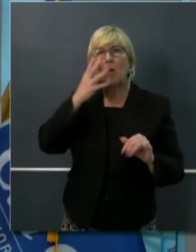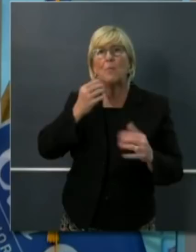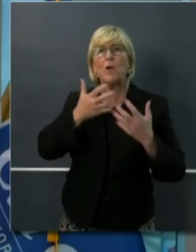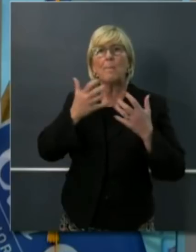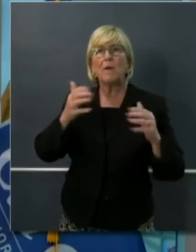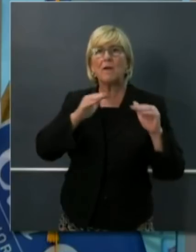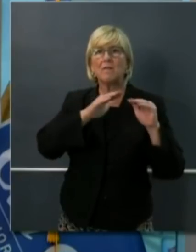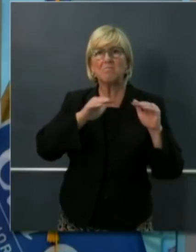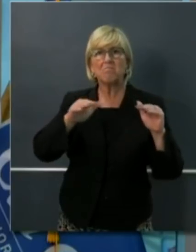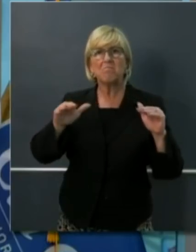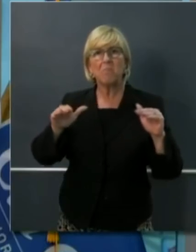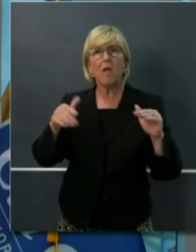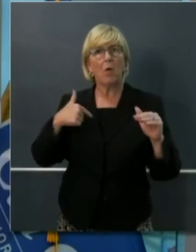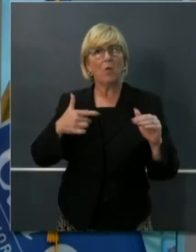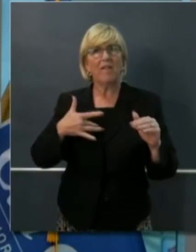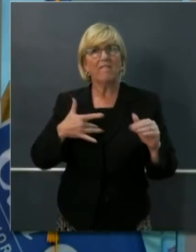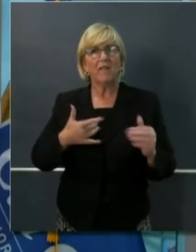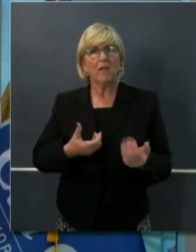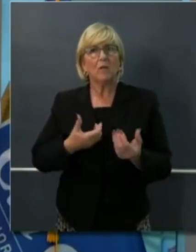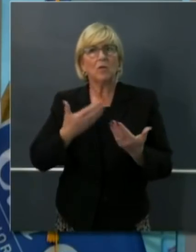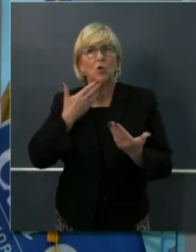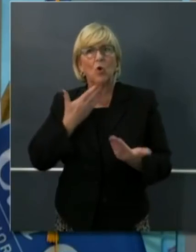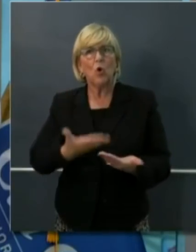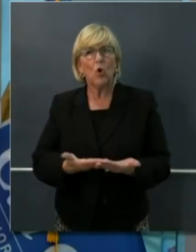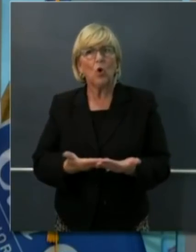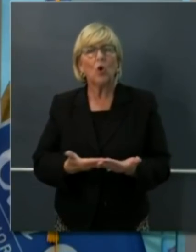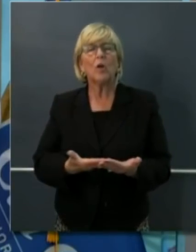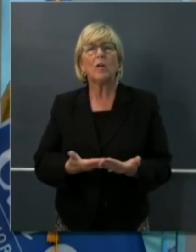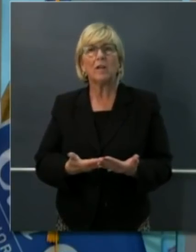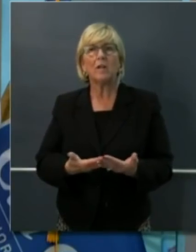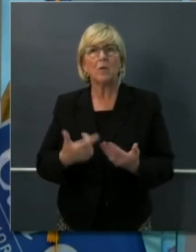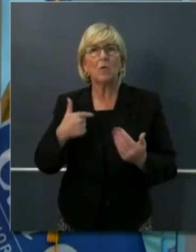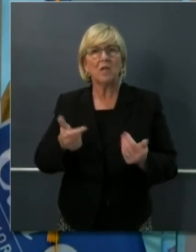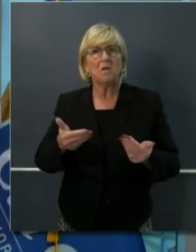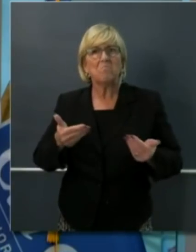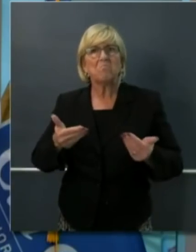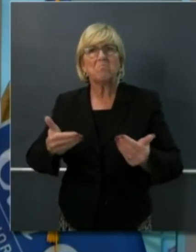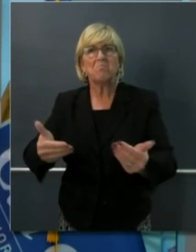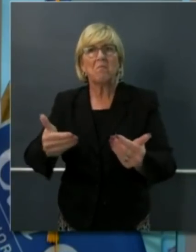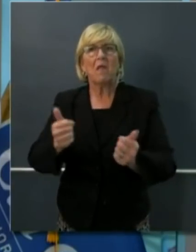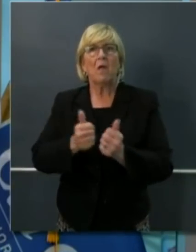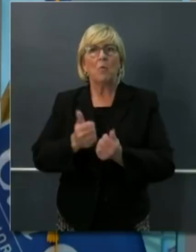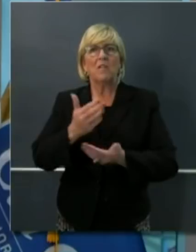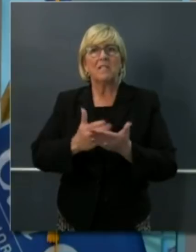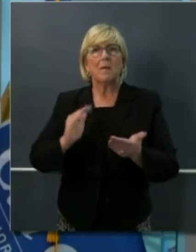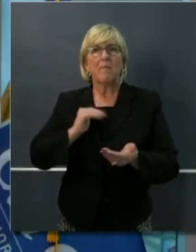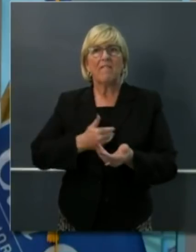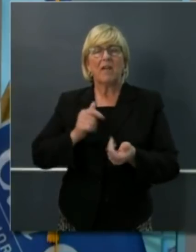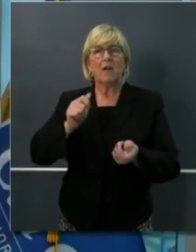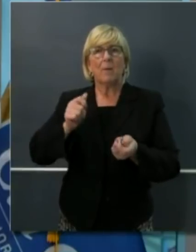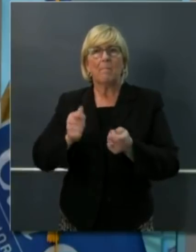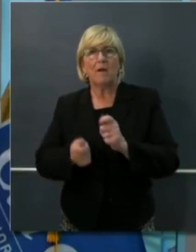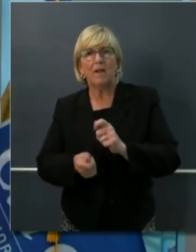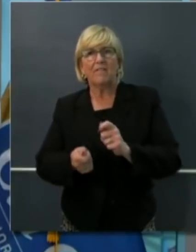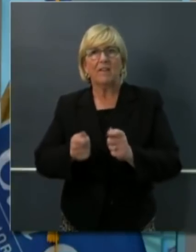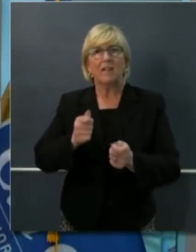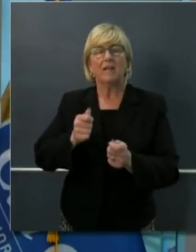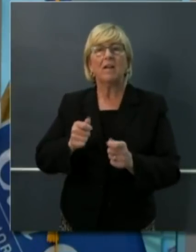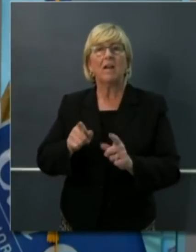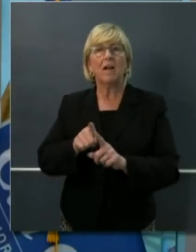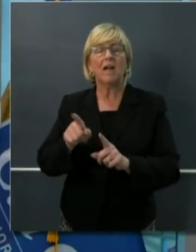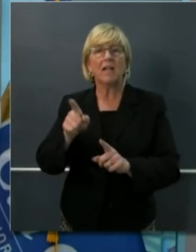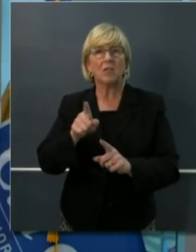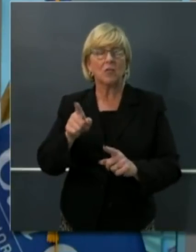give us confidence that we are prepared to move forward with some of our modifications. And as you